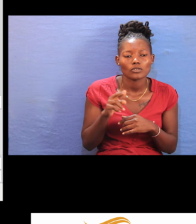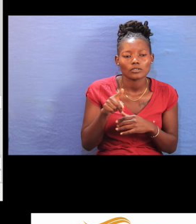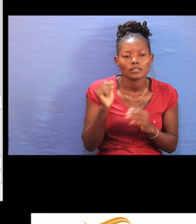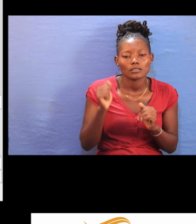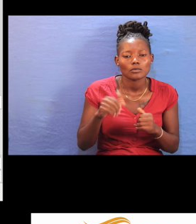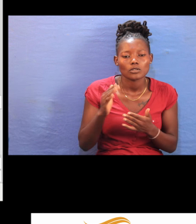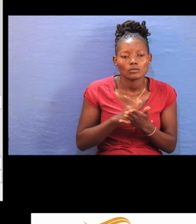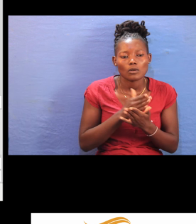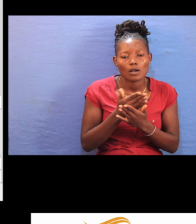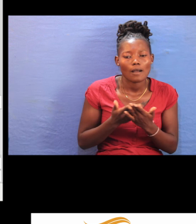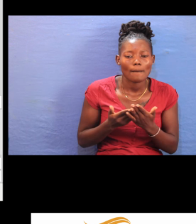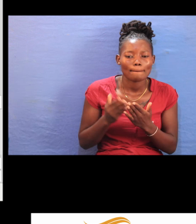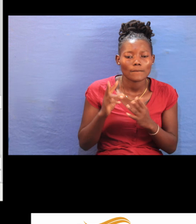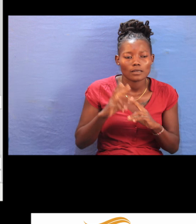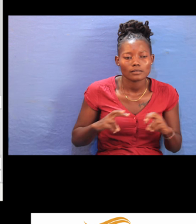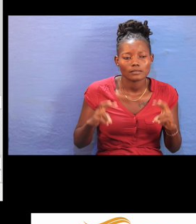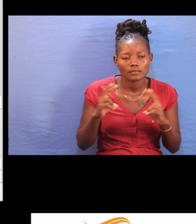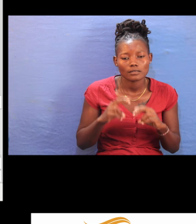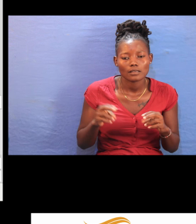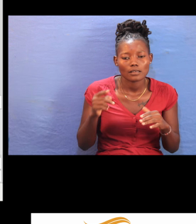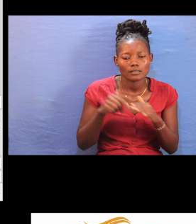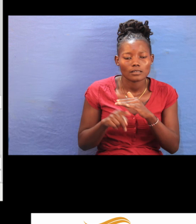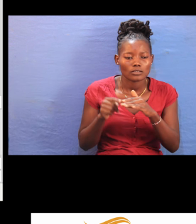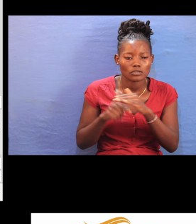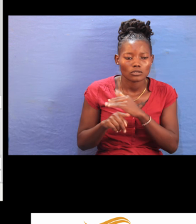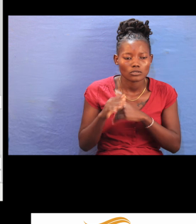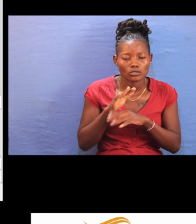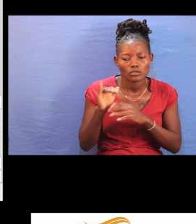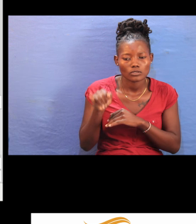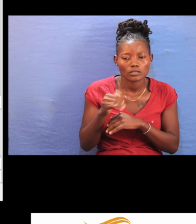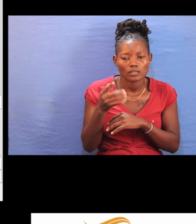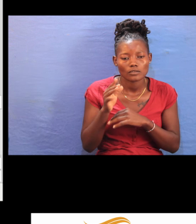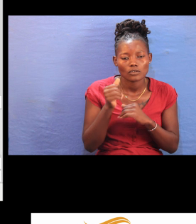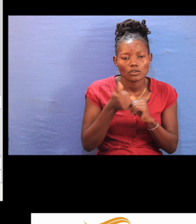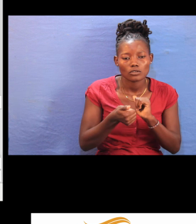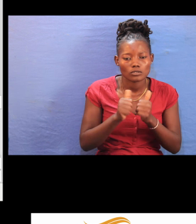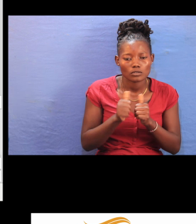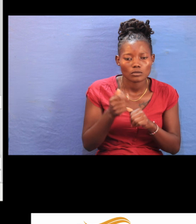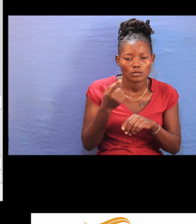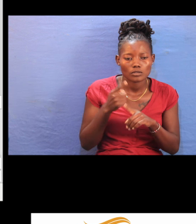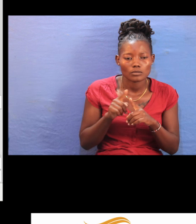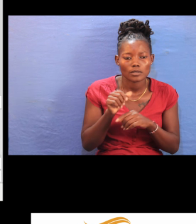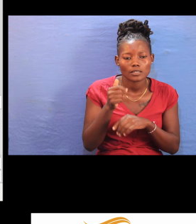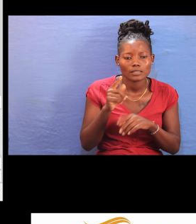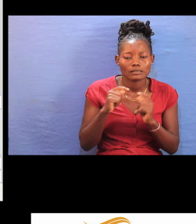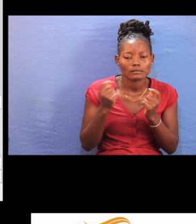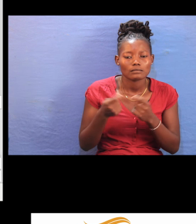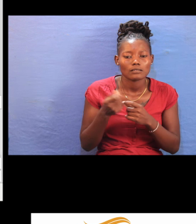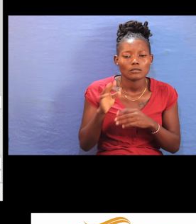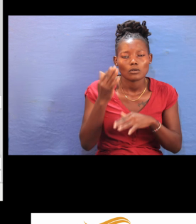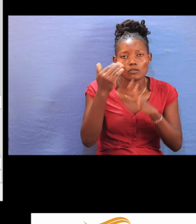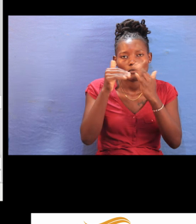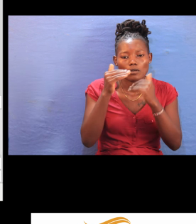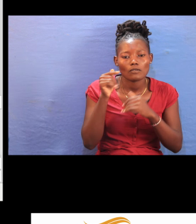a test or research in school. This is not just for sport, but in any kind of performance there.